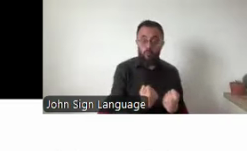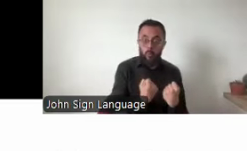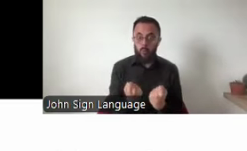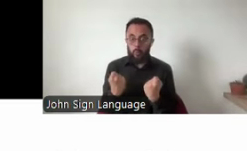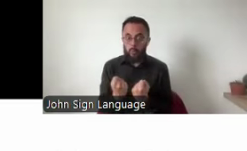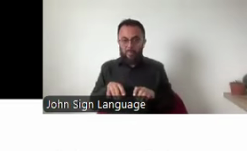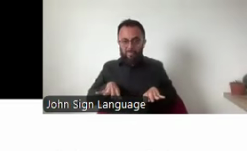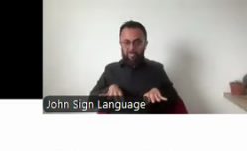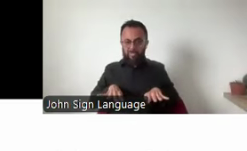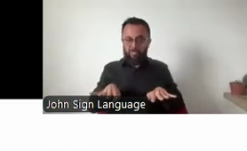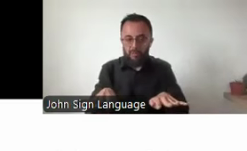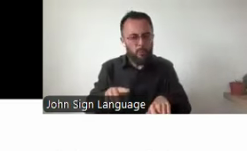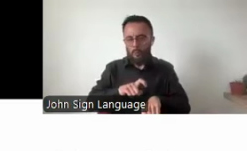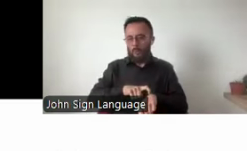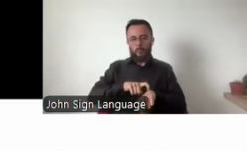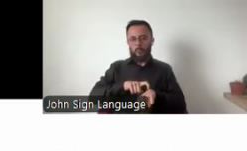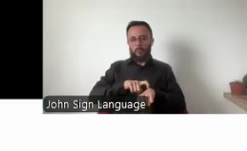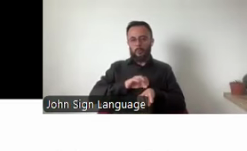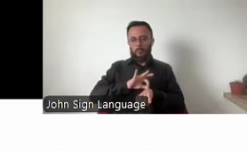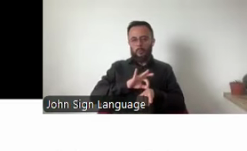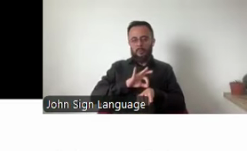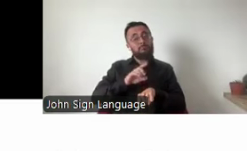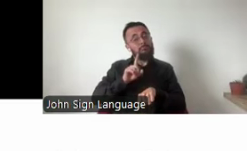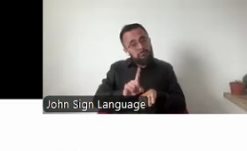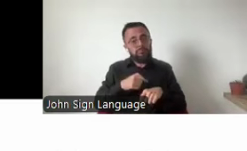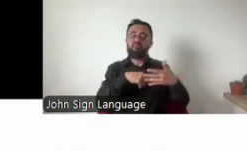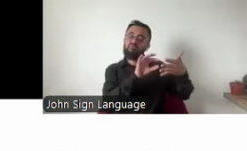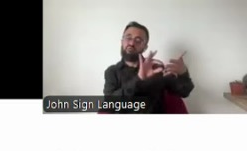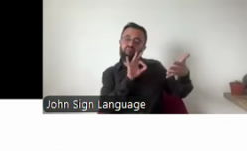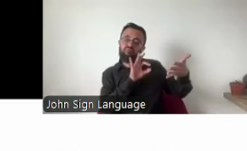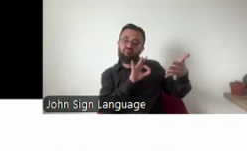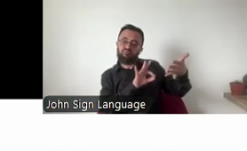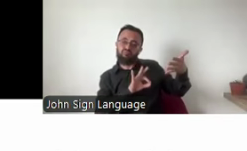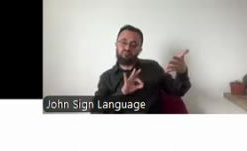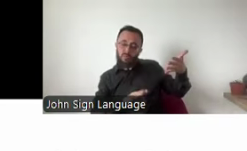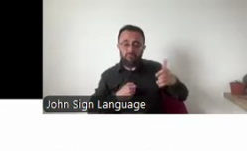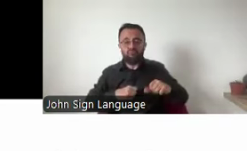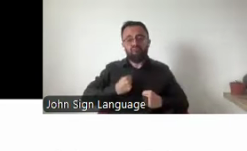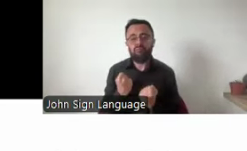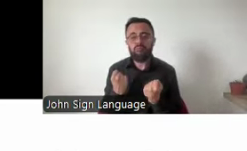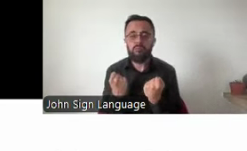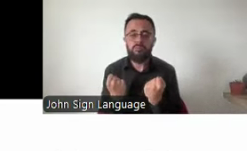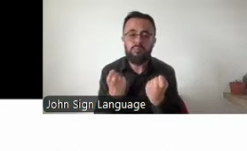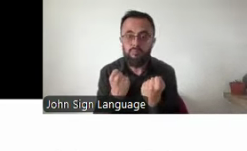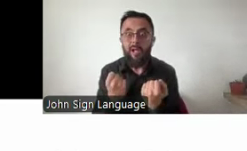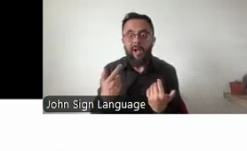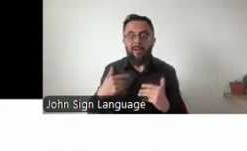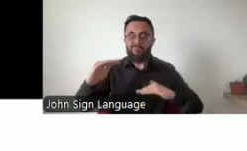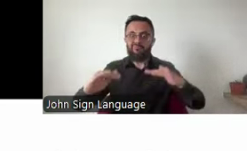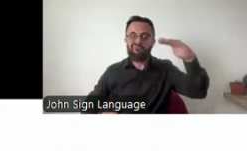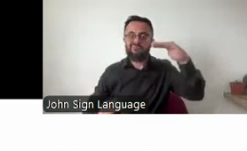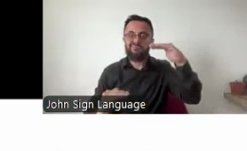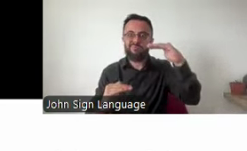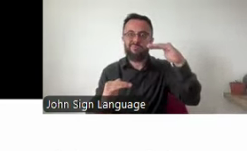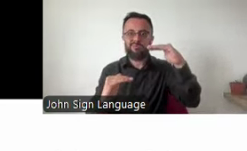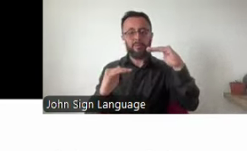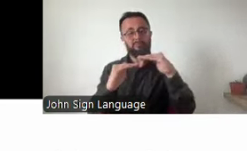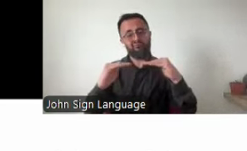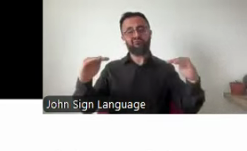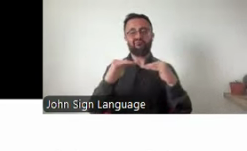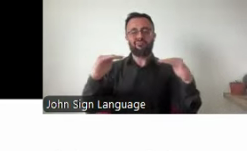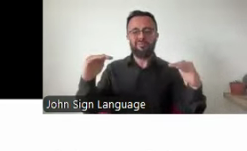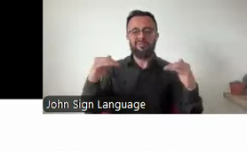So Gustavo already shared some information and the resources of the Guide for Action, and we can put the links in the